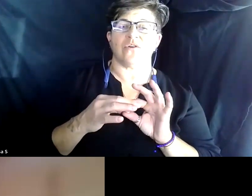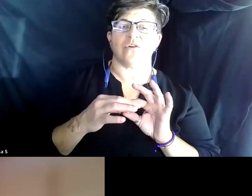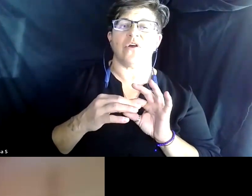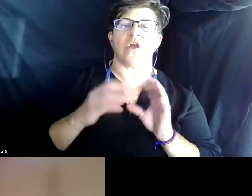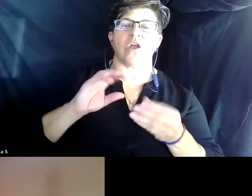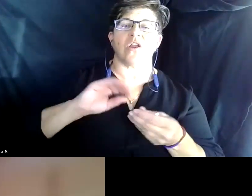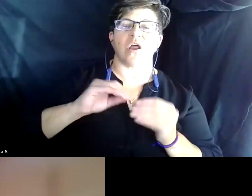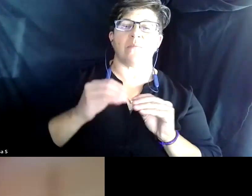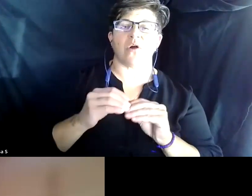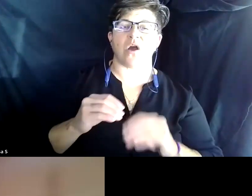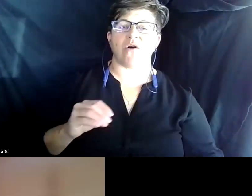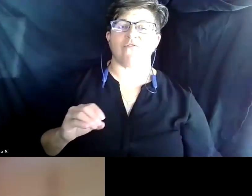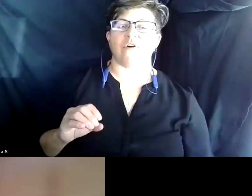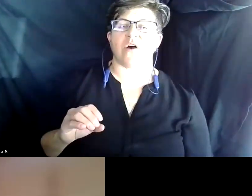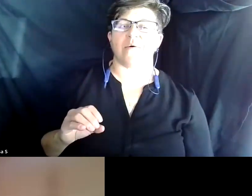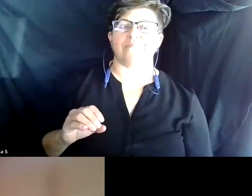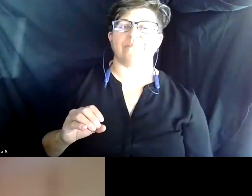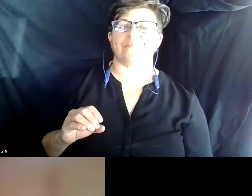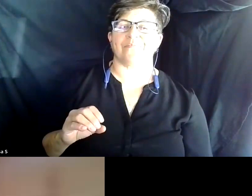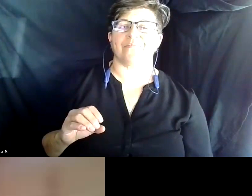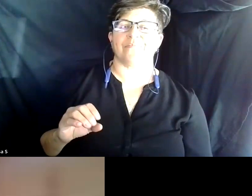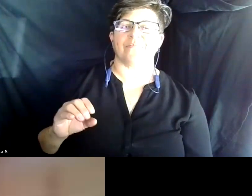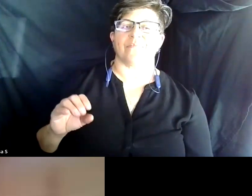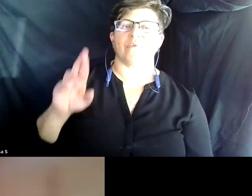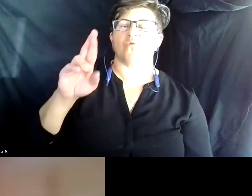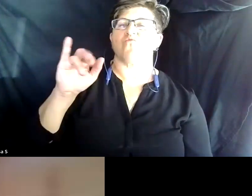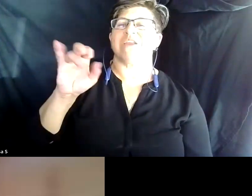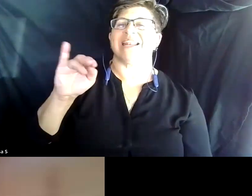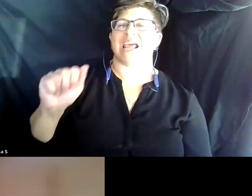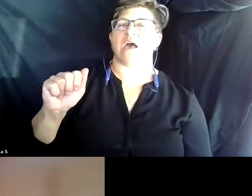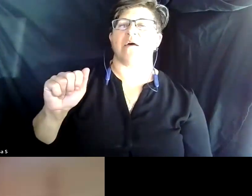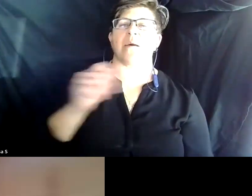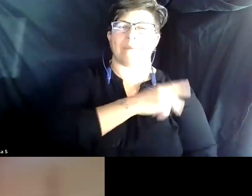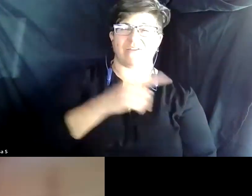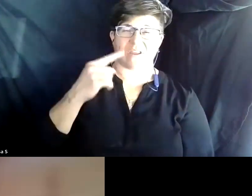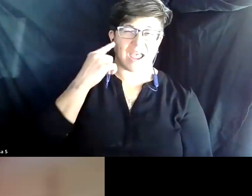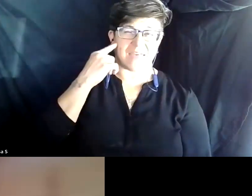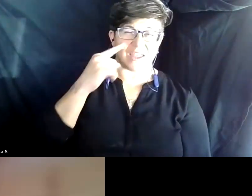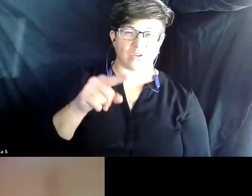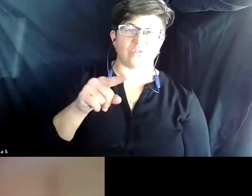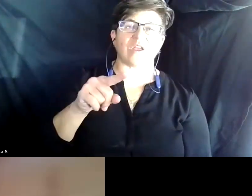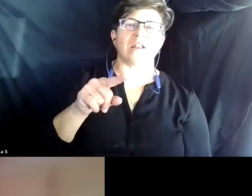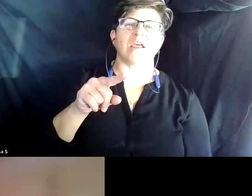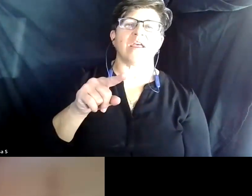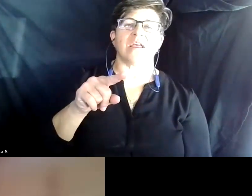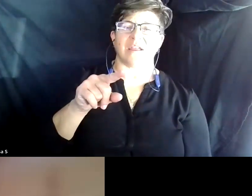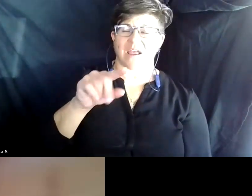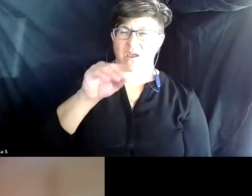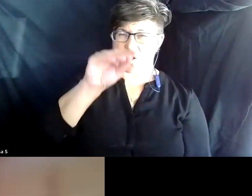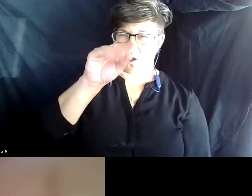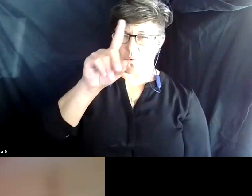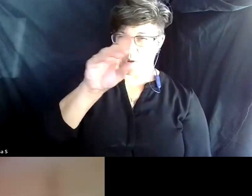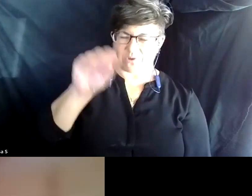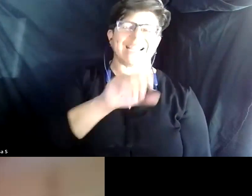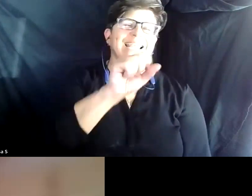and I think from your earlier diagram, it's about 1%, Dr. Ben Yosef? It is very rare.